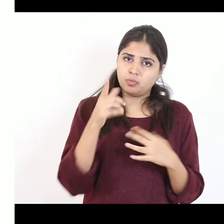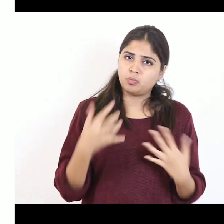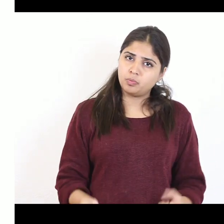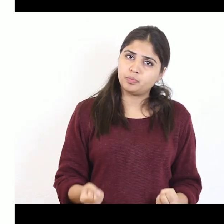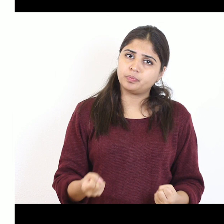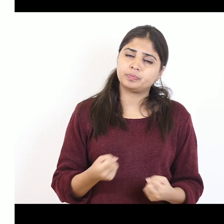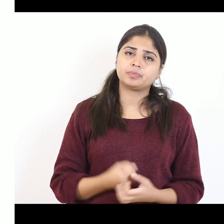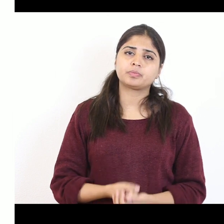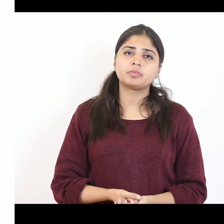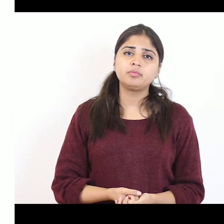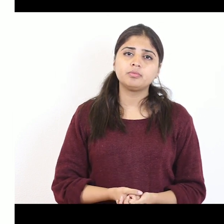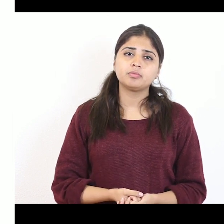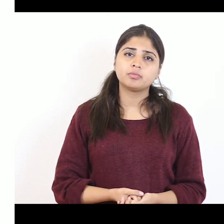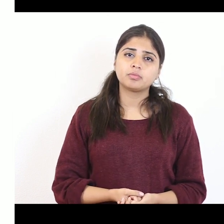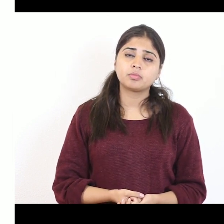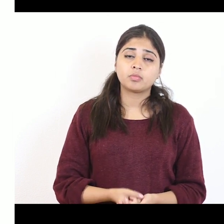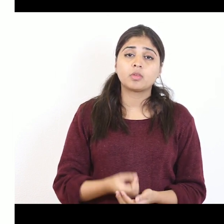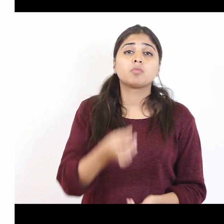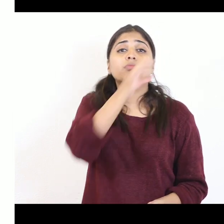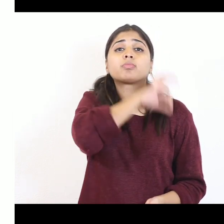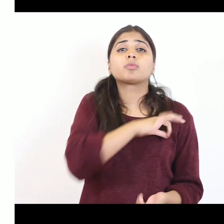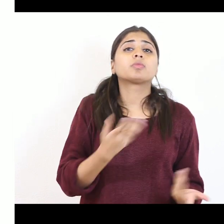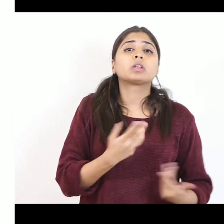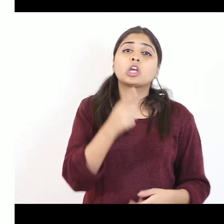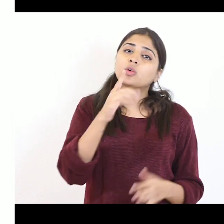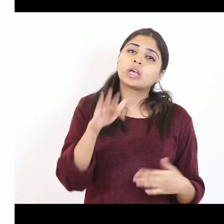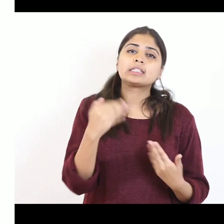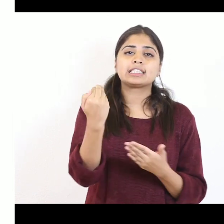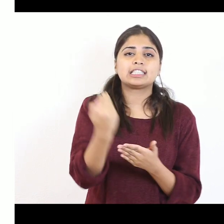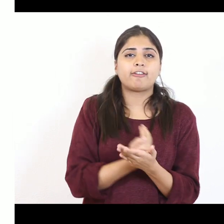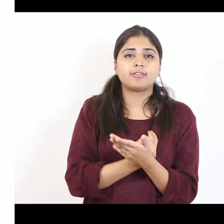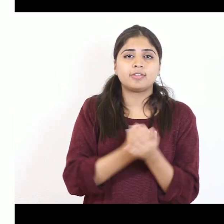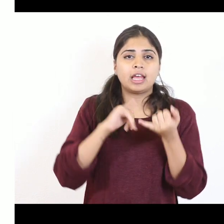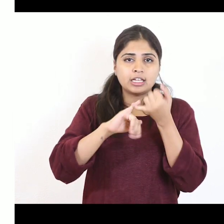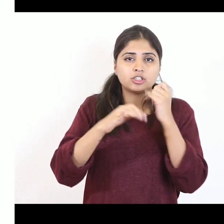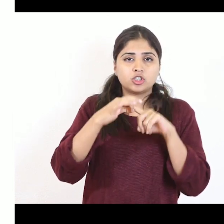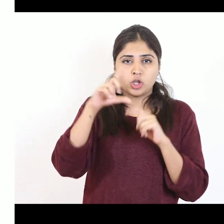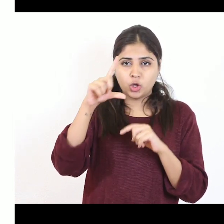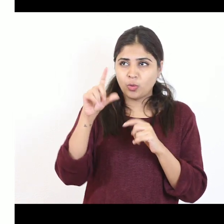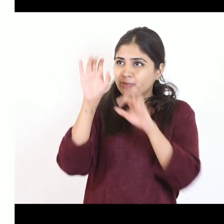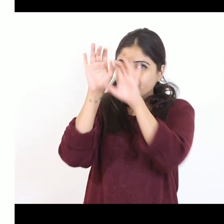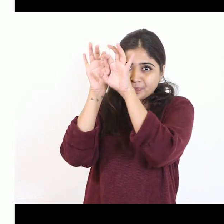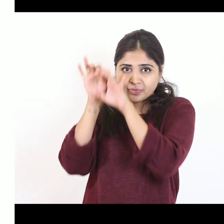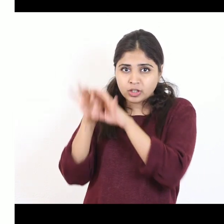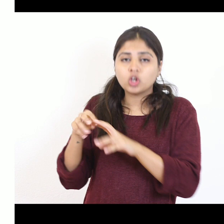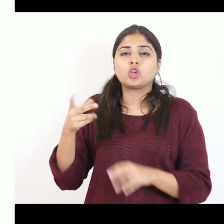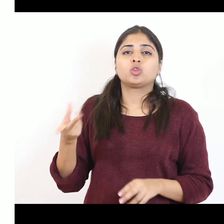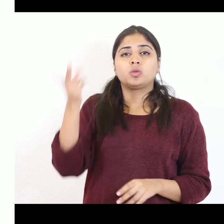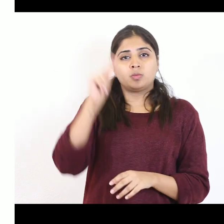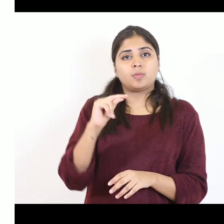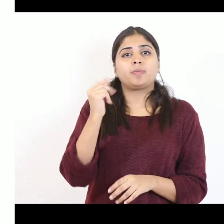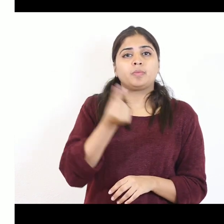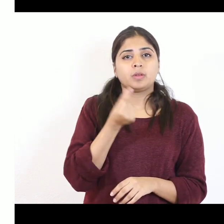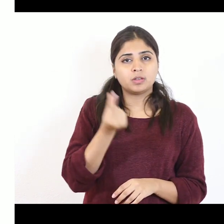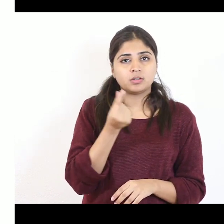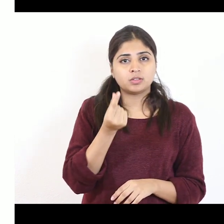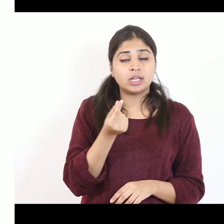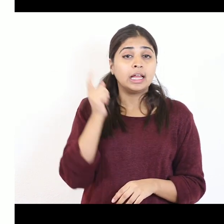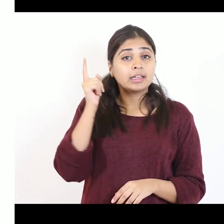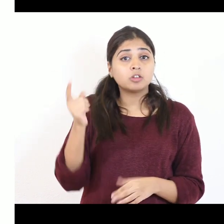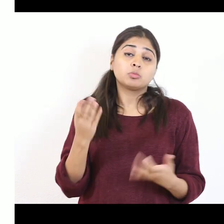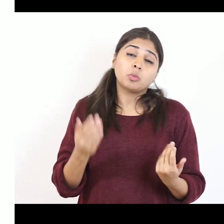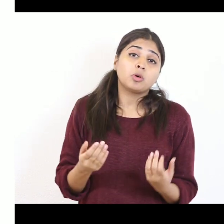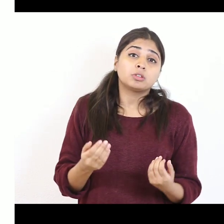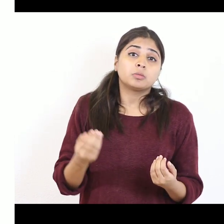this that you can save your SQL script for reuse. This could be handy if you need to insert the data into